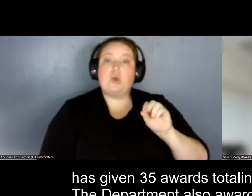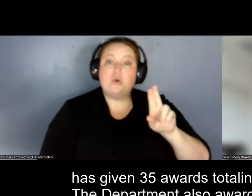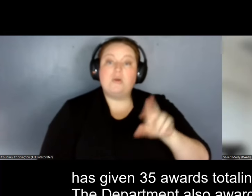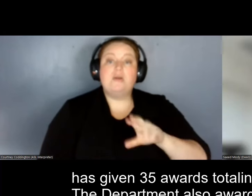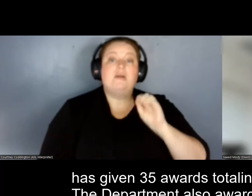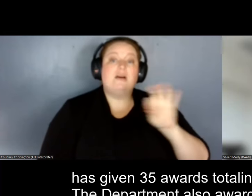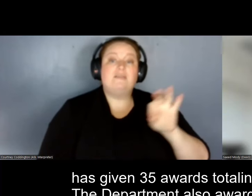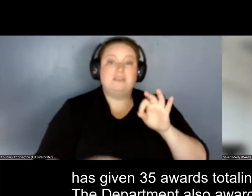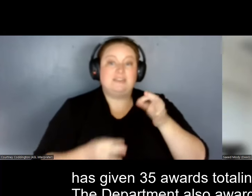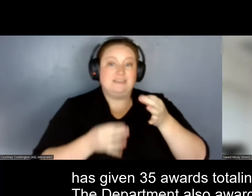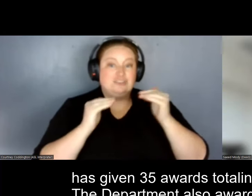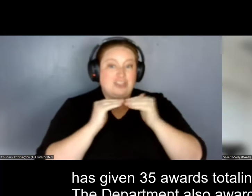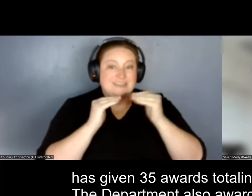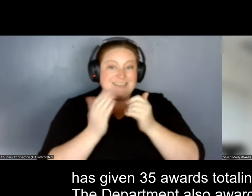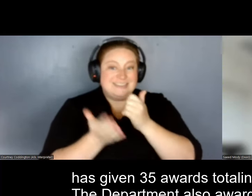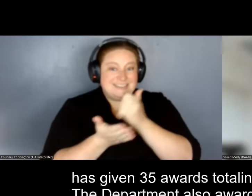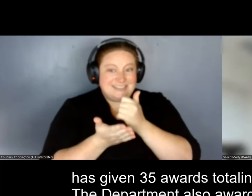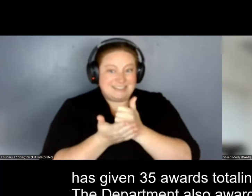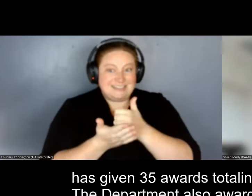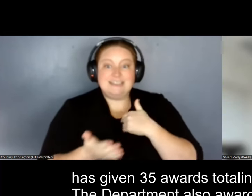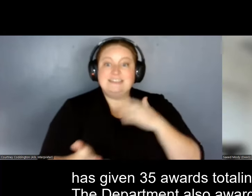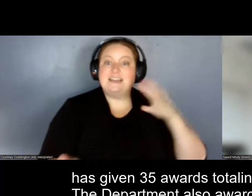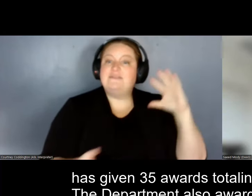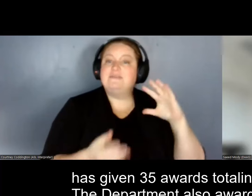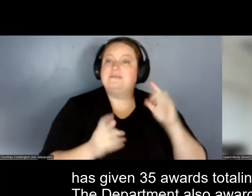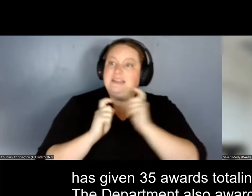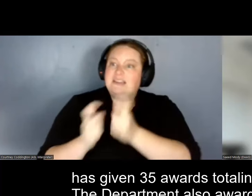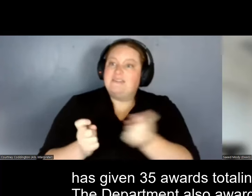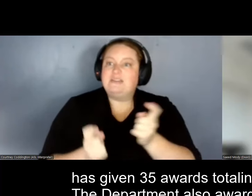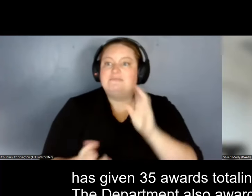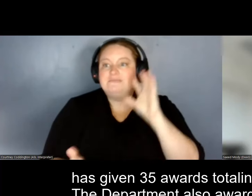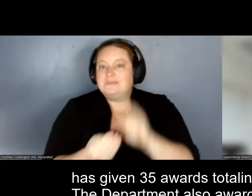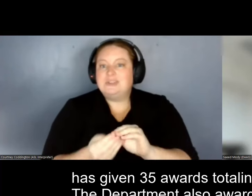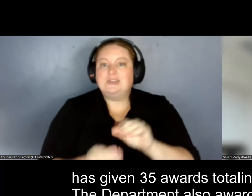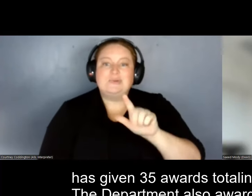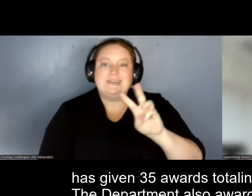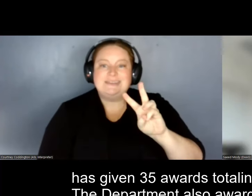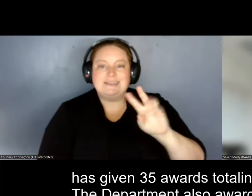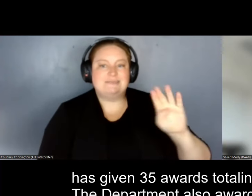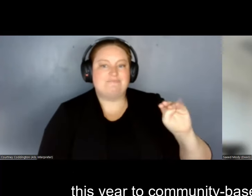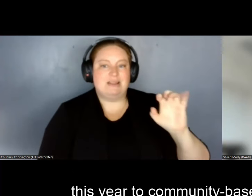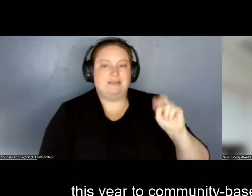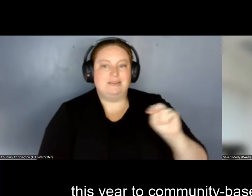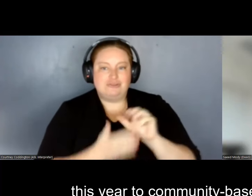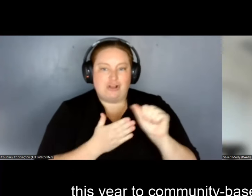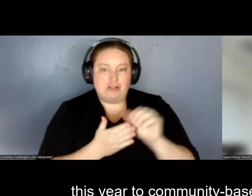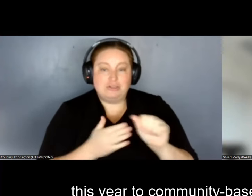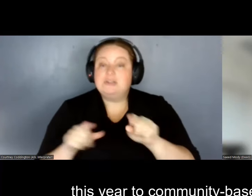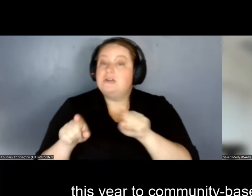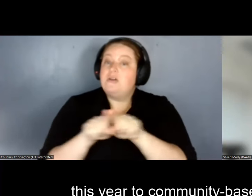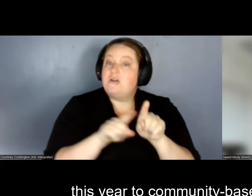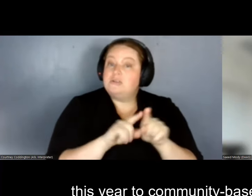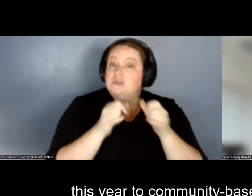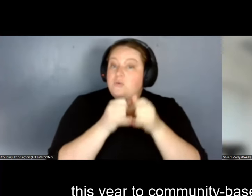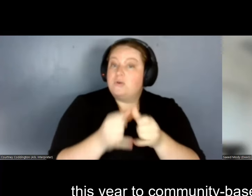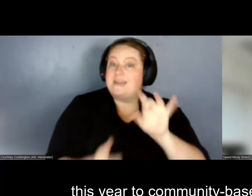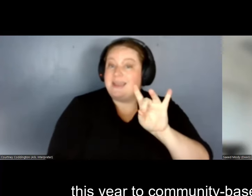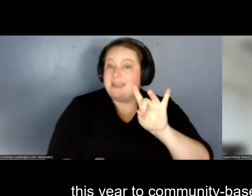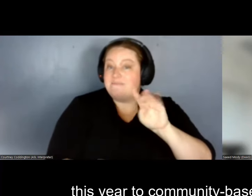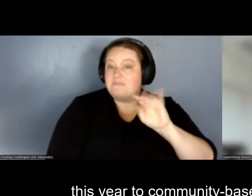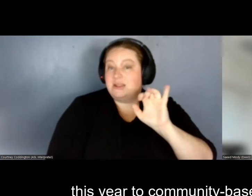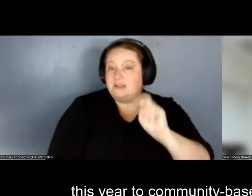35 awards totaling over $26 million. The department also awarded more than $8 million this year to